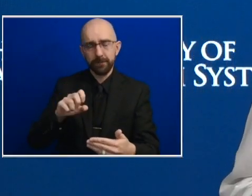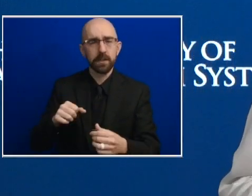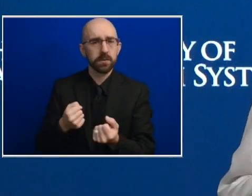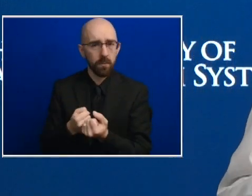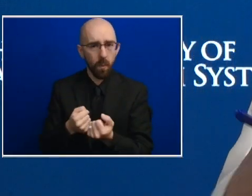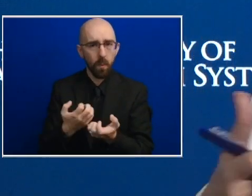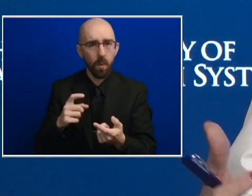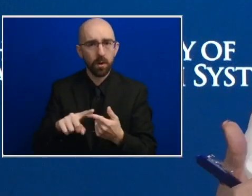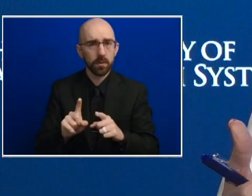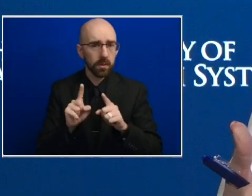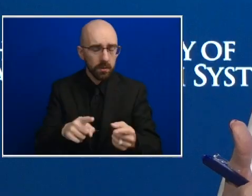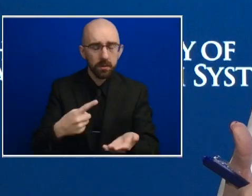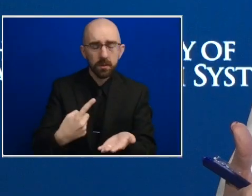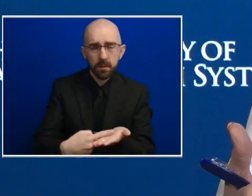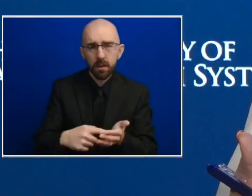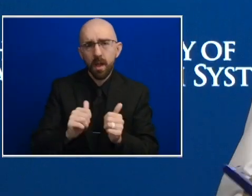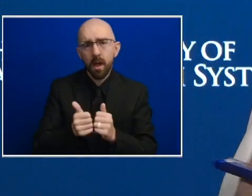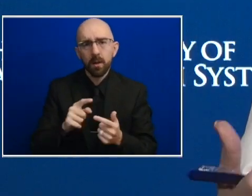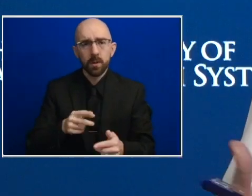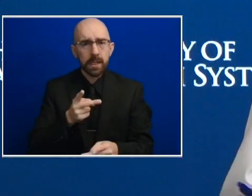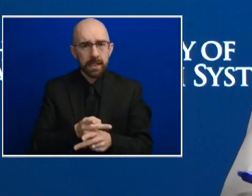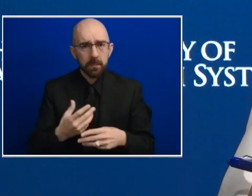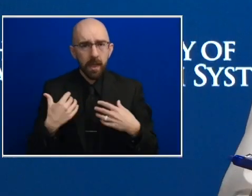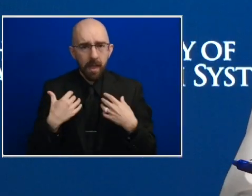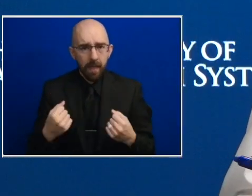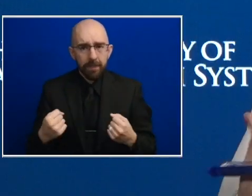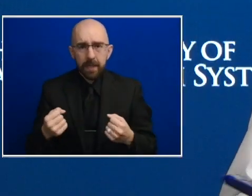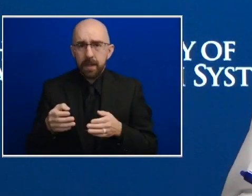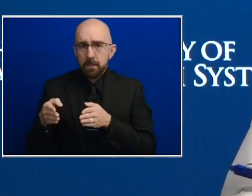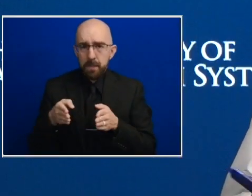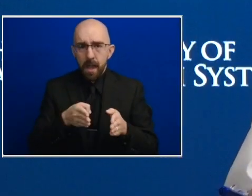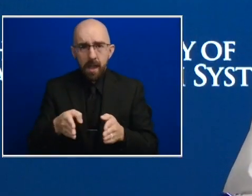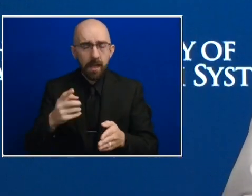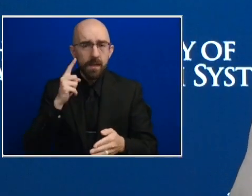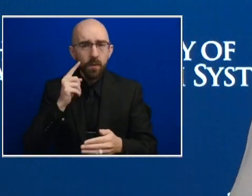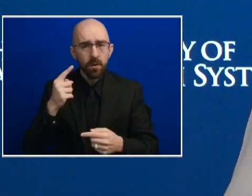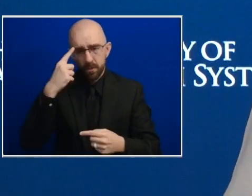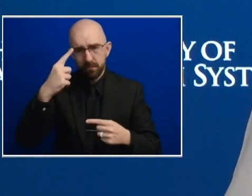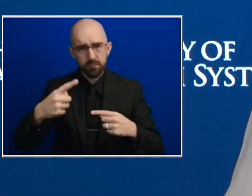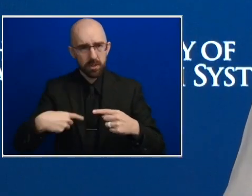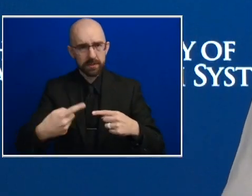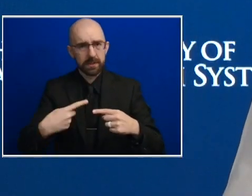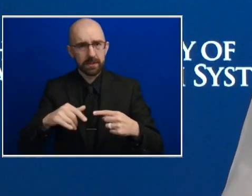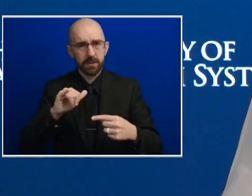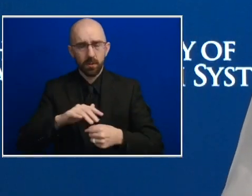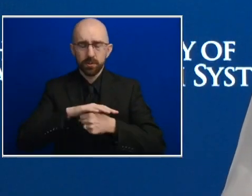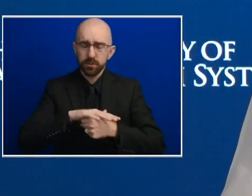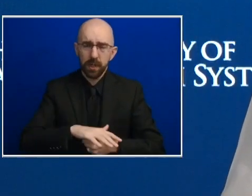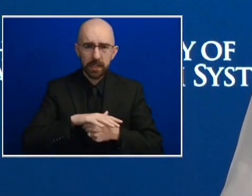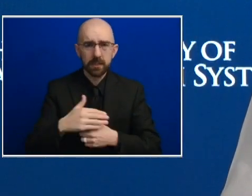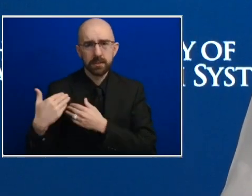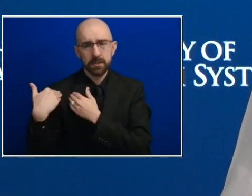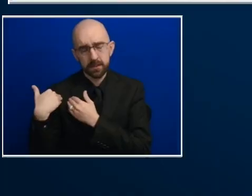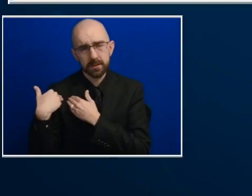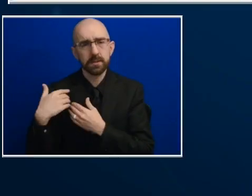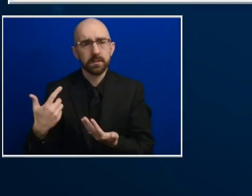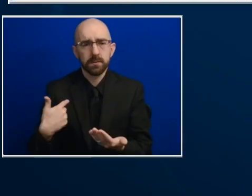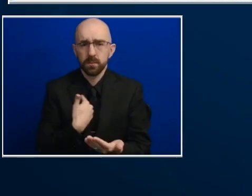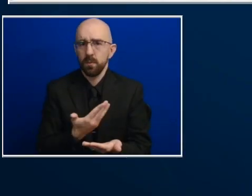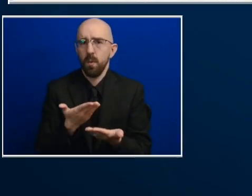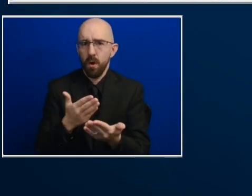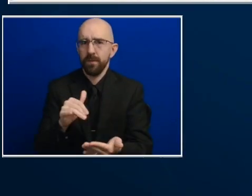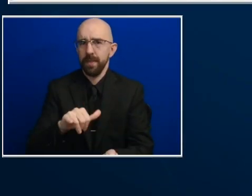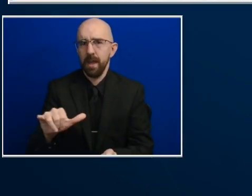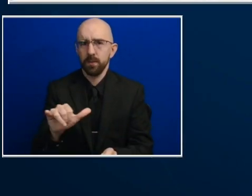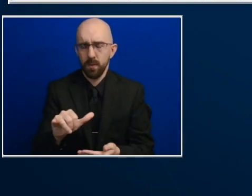about ways to maintain healthy pathways for processing those chronic strains and burdens, they offer that as well. We've had